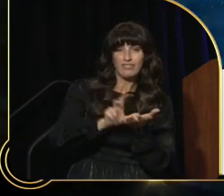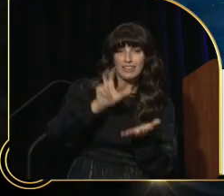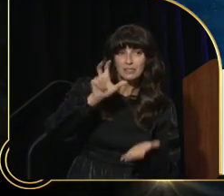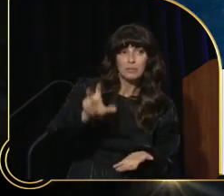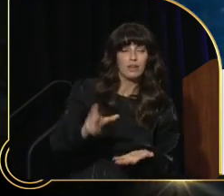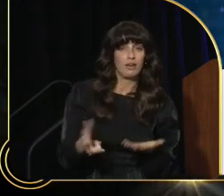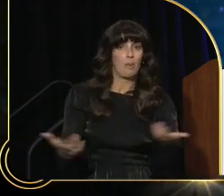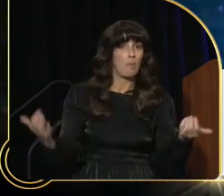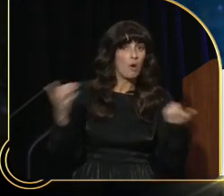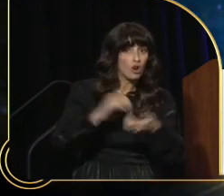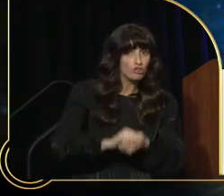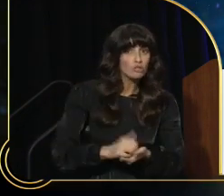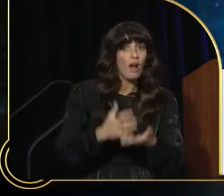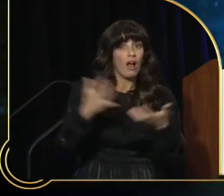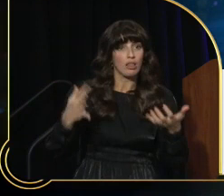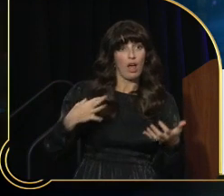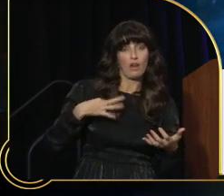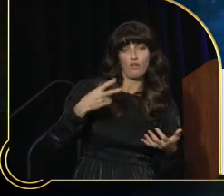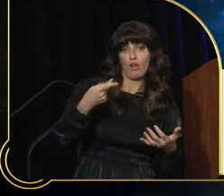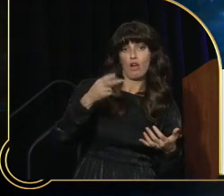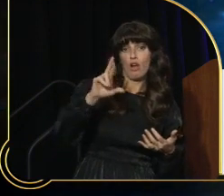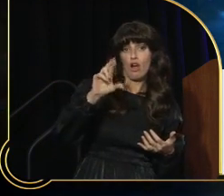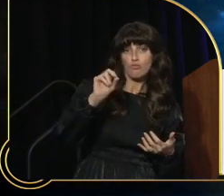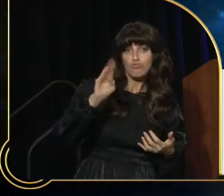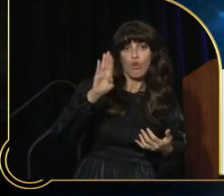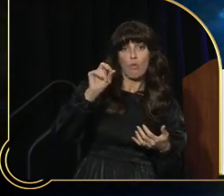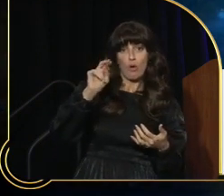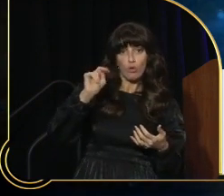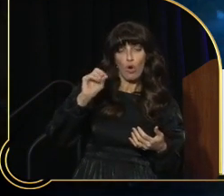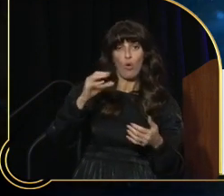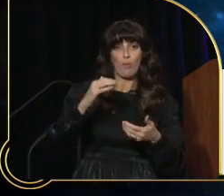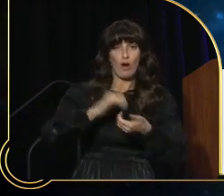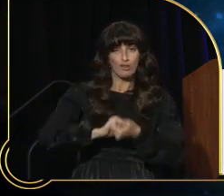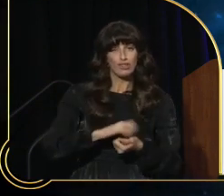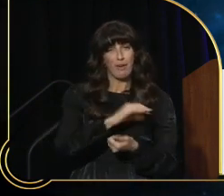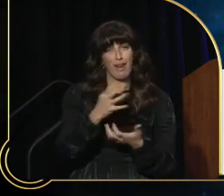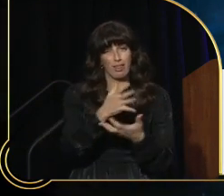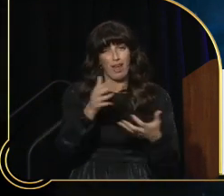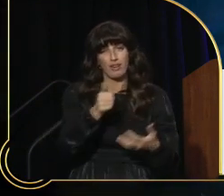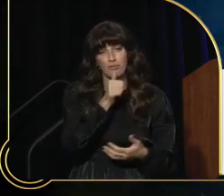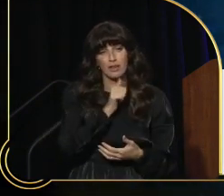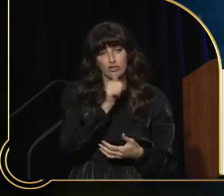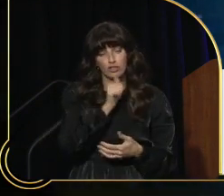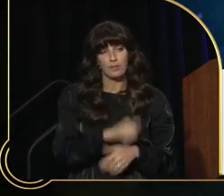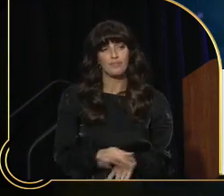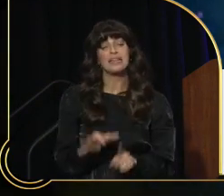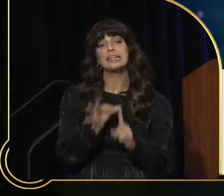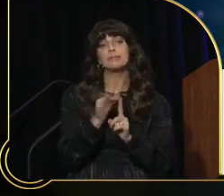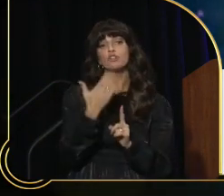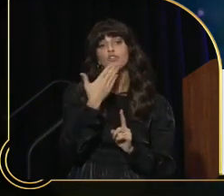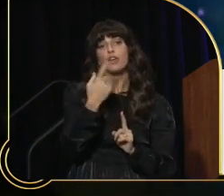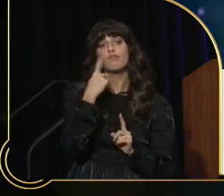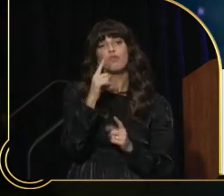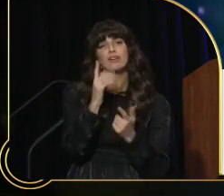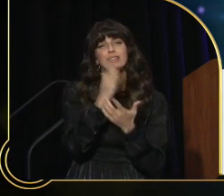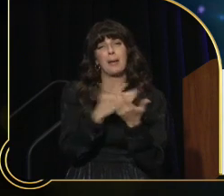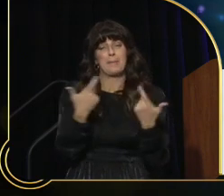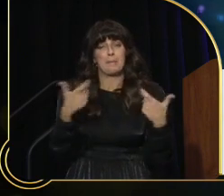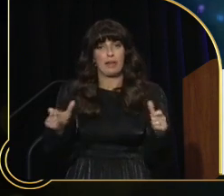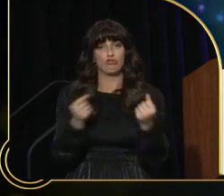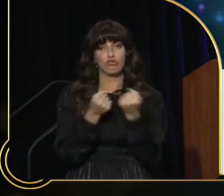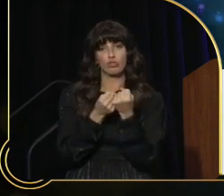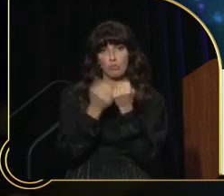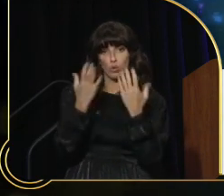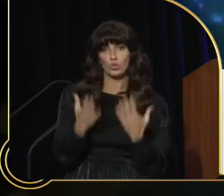partnership, and a lot of patience. A special thanks to some of our major supporters who joined